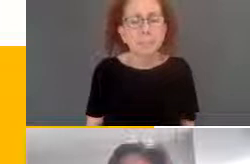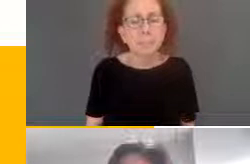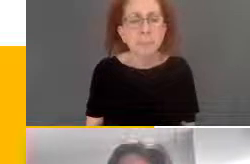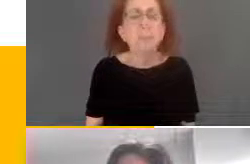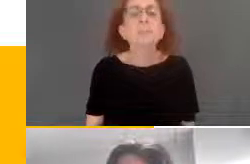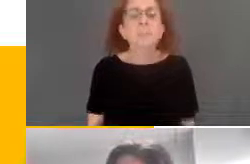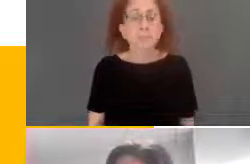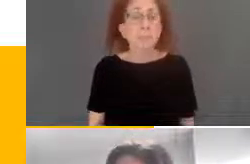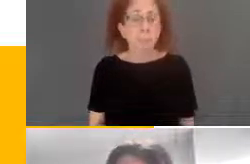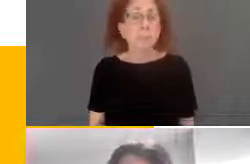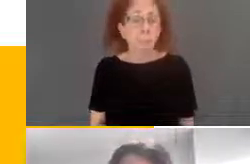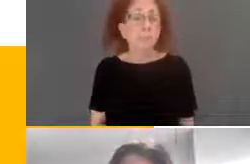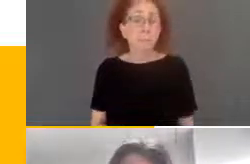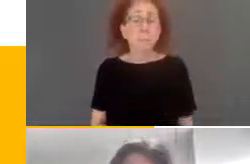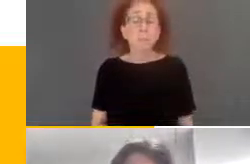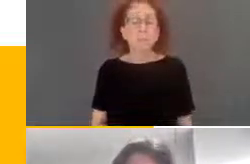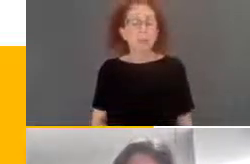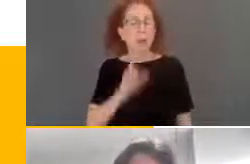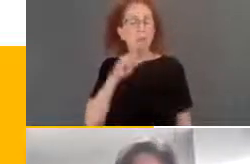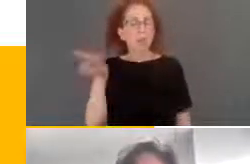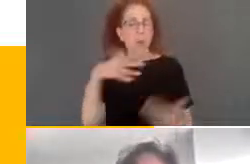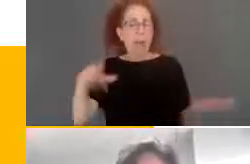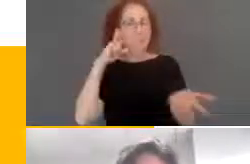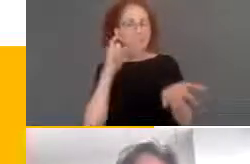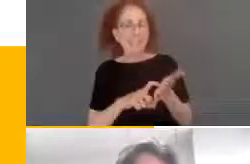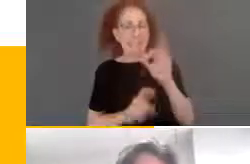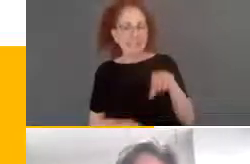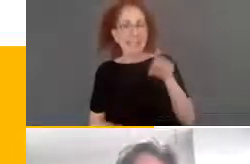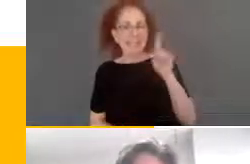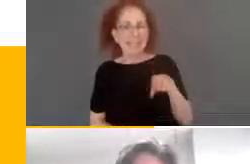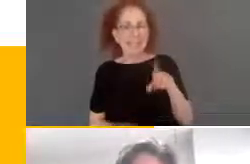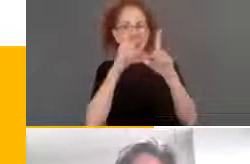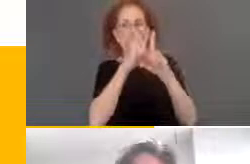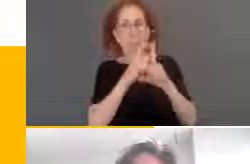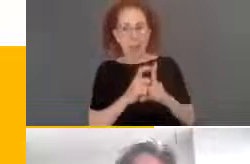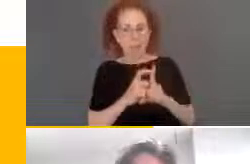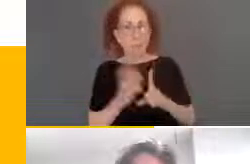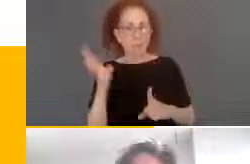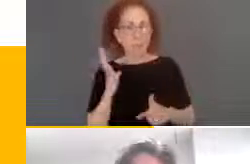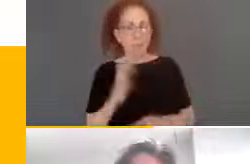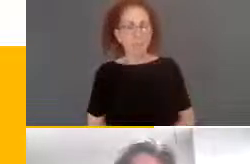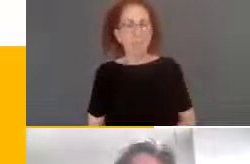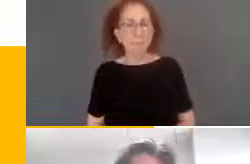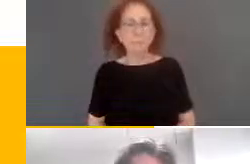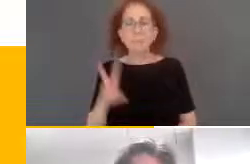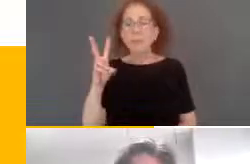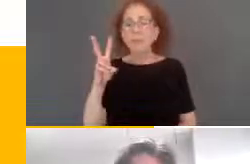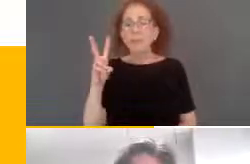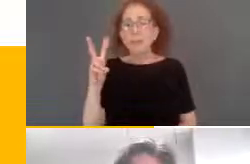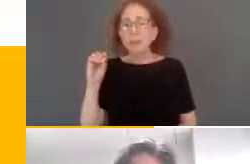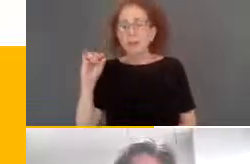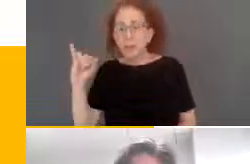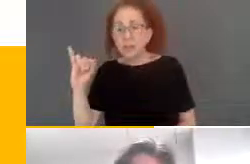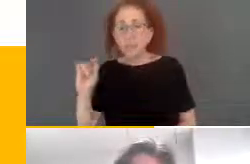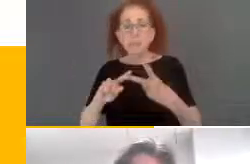So you've probably seen these terminologies talked about, variants of interest, variants